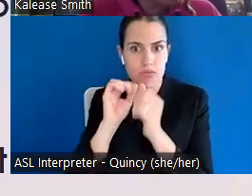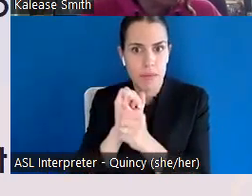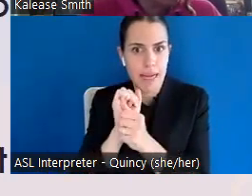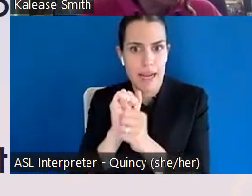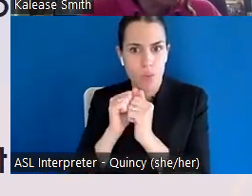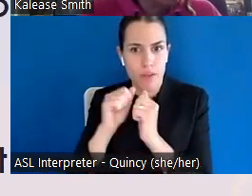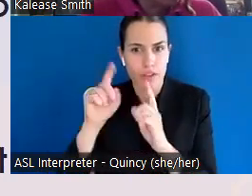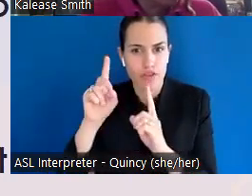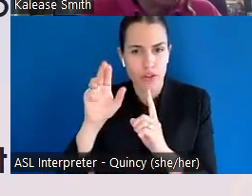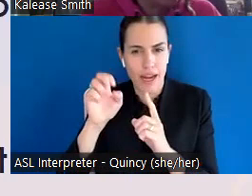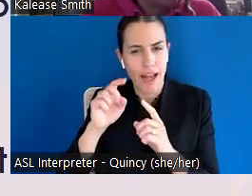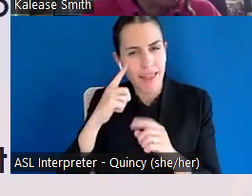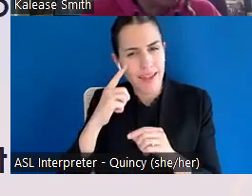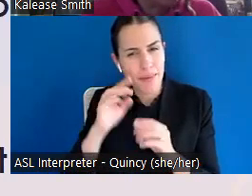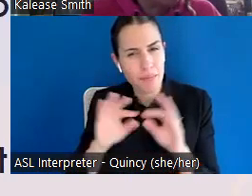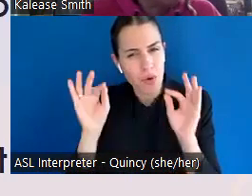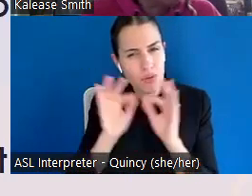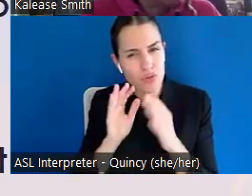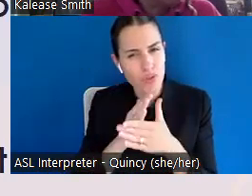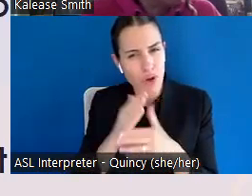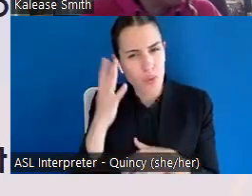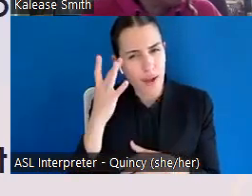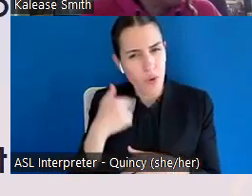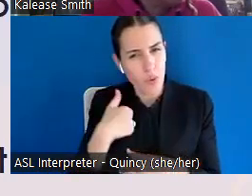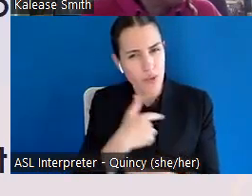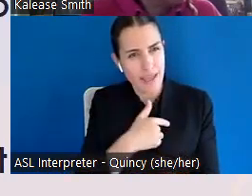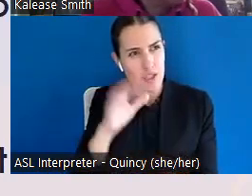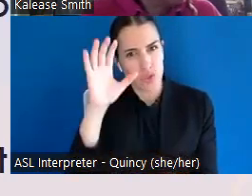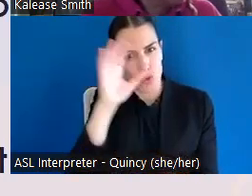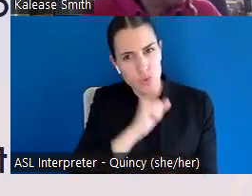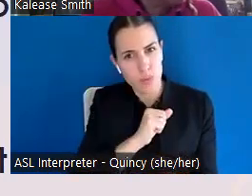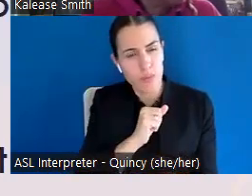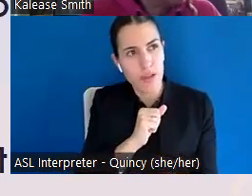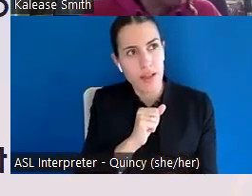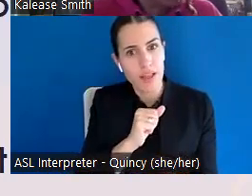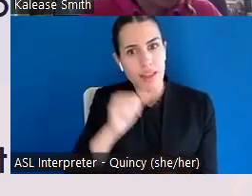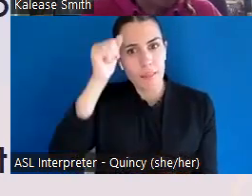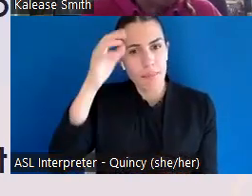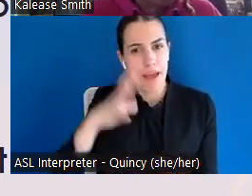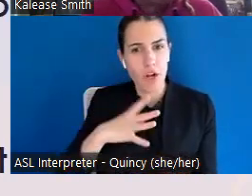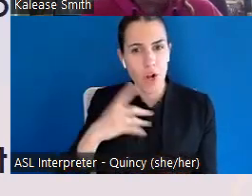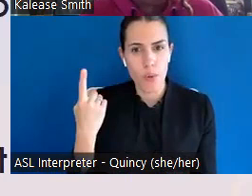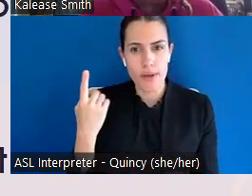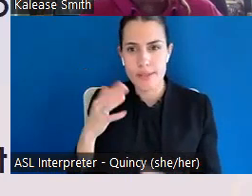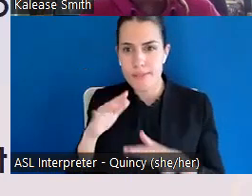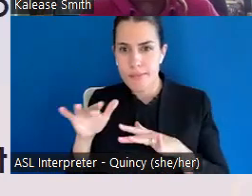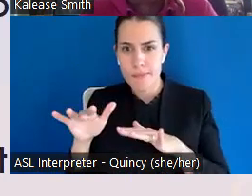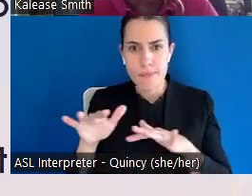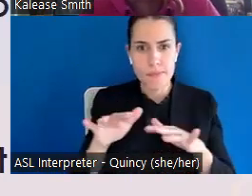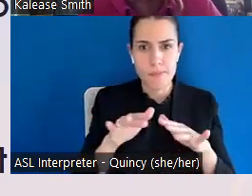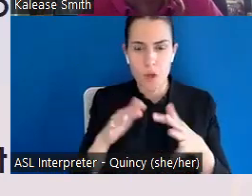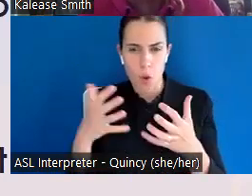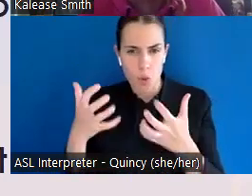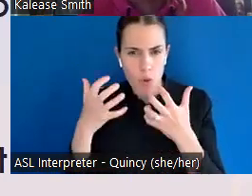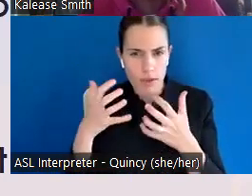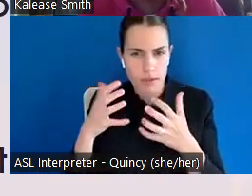share that side, is because there's an assumption that men are always kind of on the prowl for sex, or are always wanting